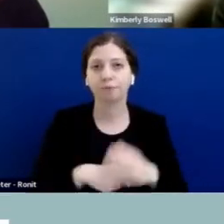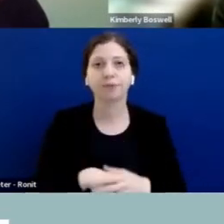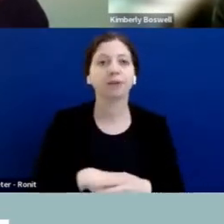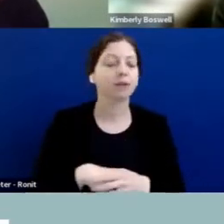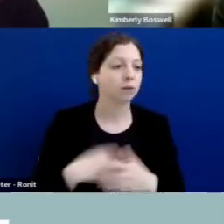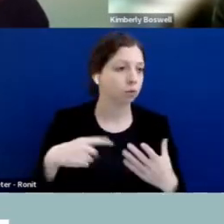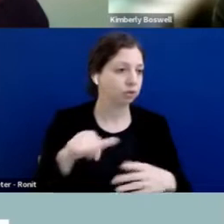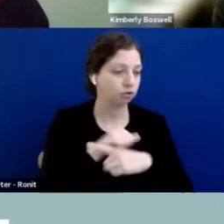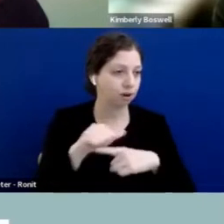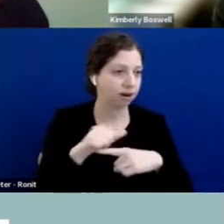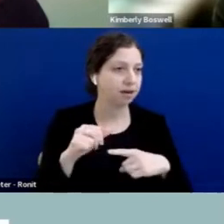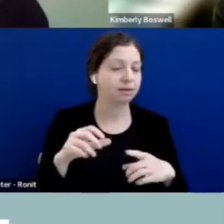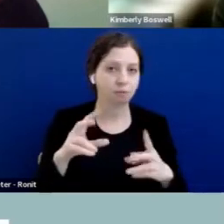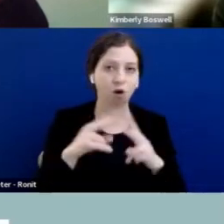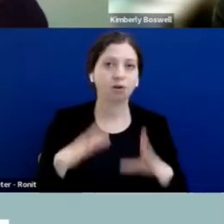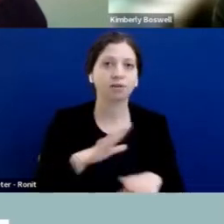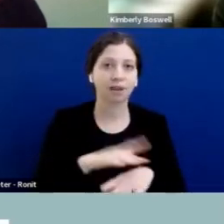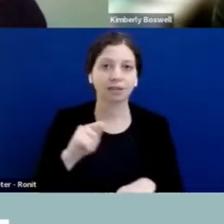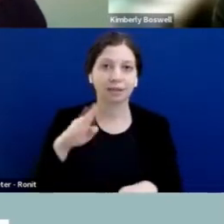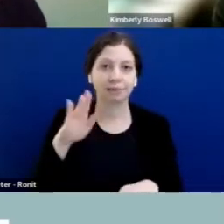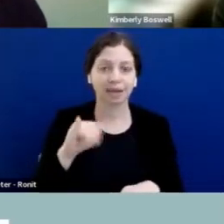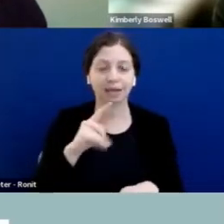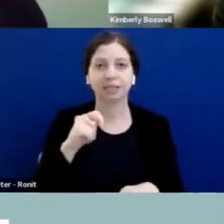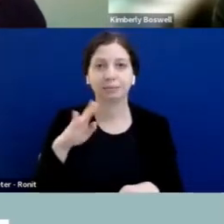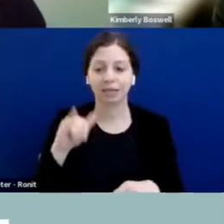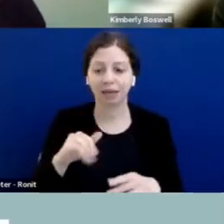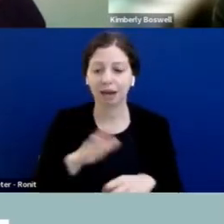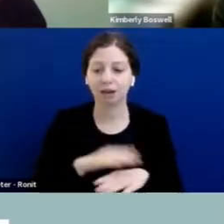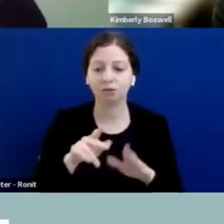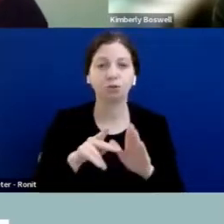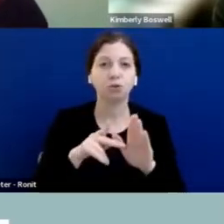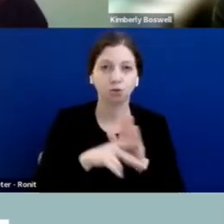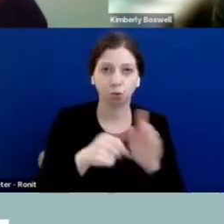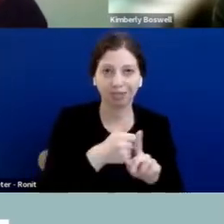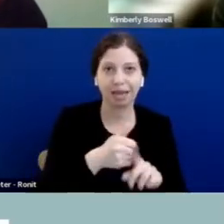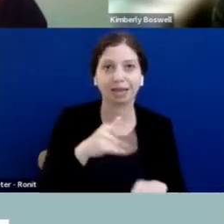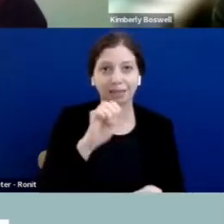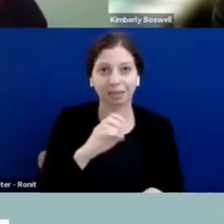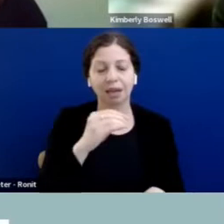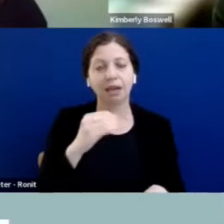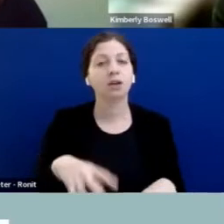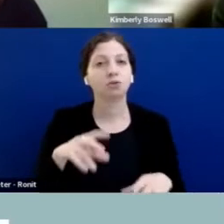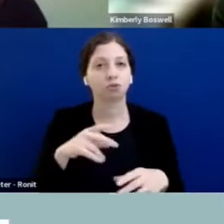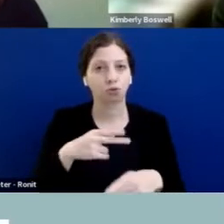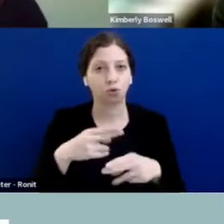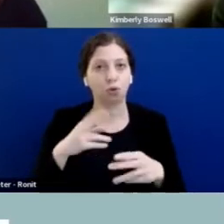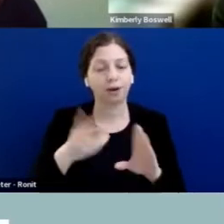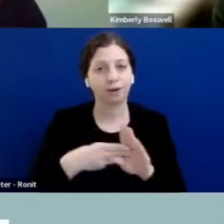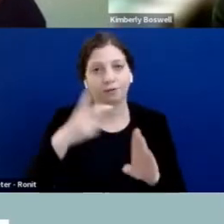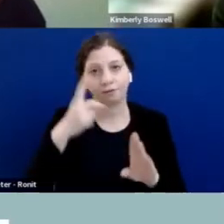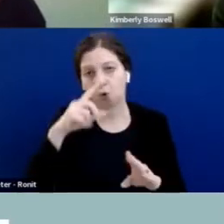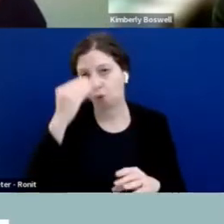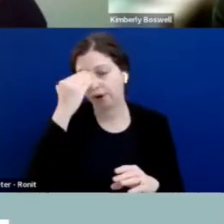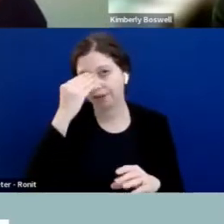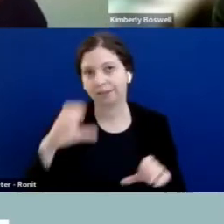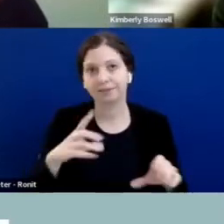on TBI as well, on TBI and suicide, and they joined us for TBI awareness activities and continue to promote